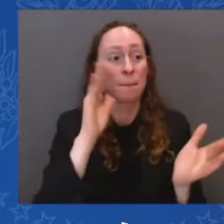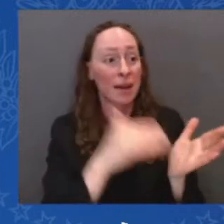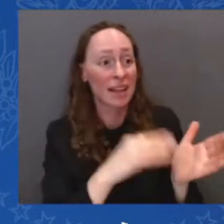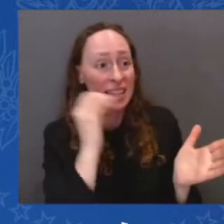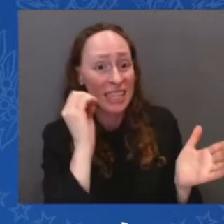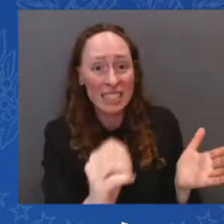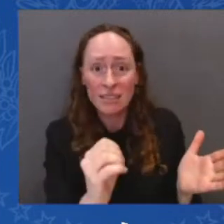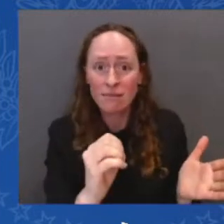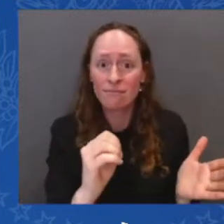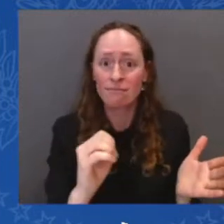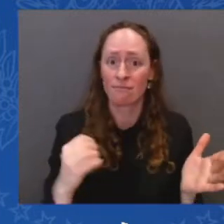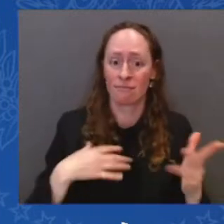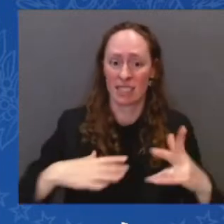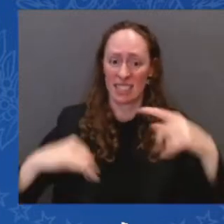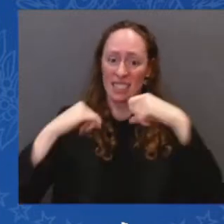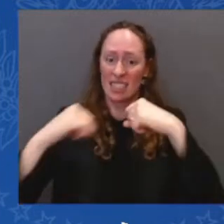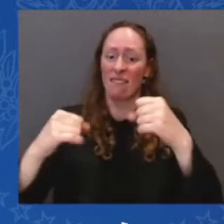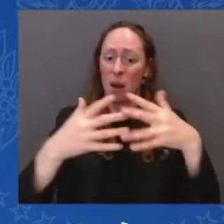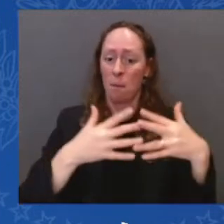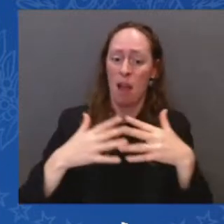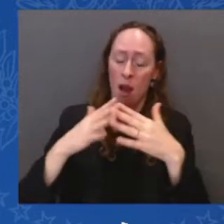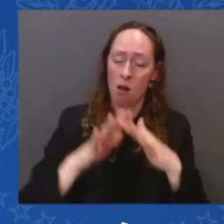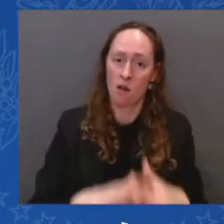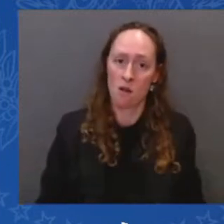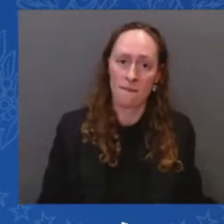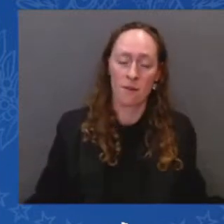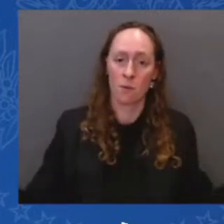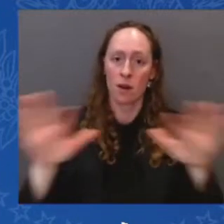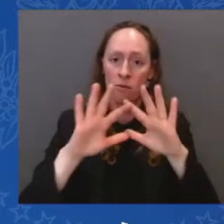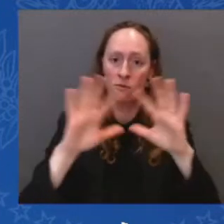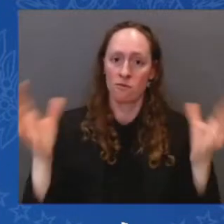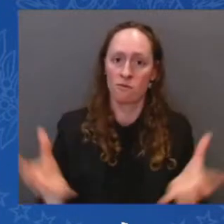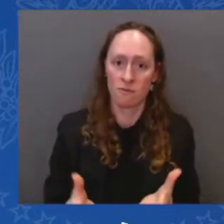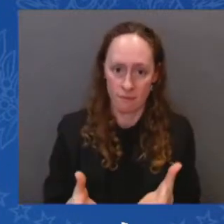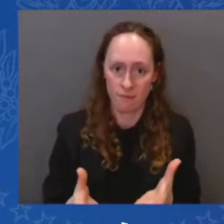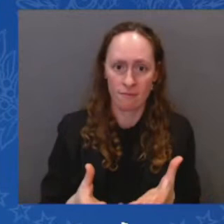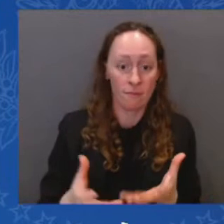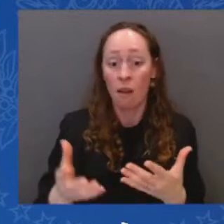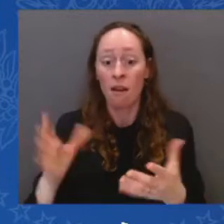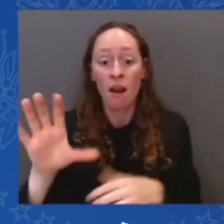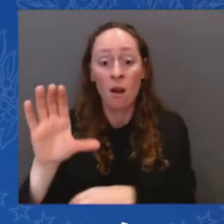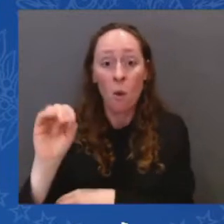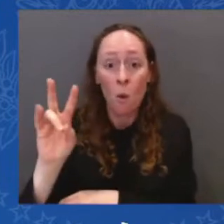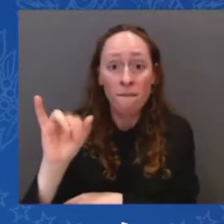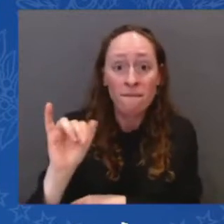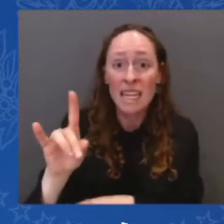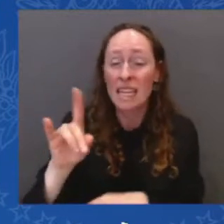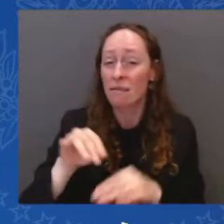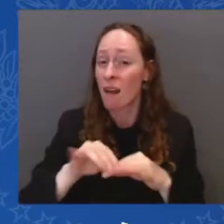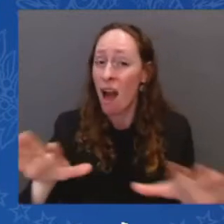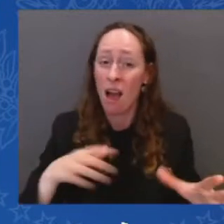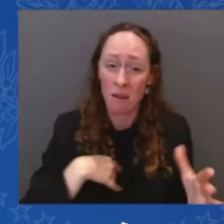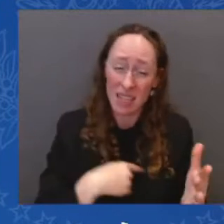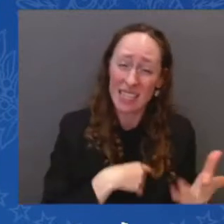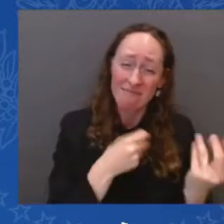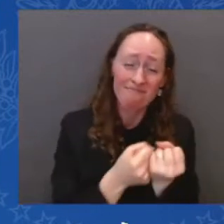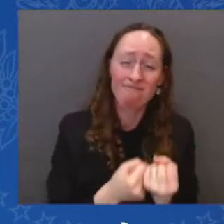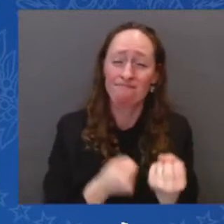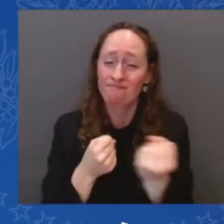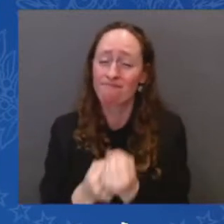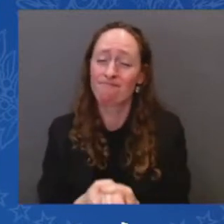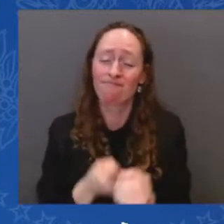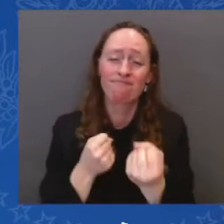disasters, protected the American people during COVID. And more than 800,000 of us served